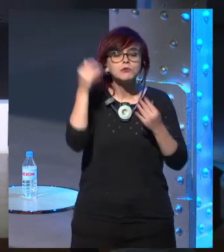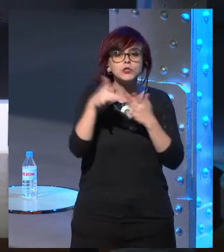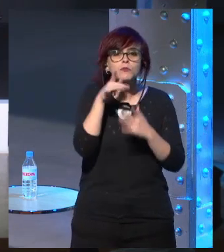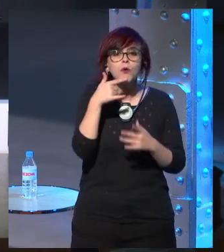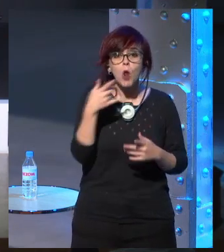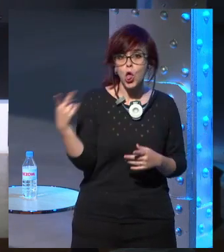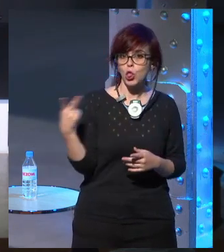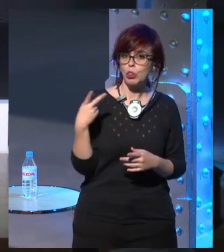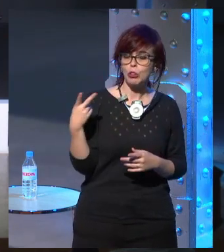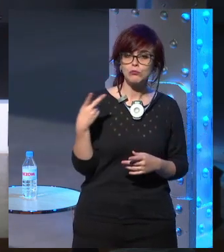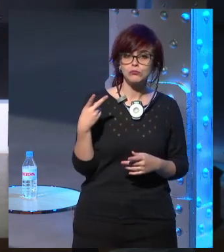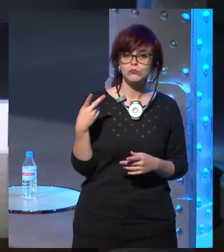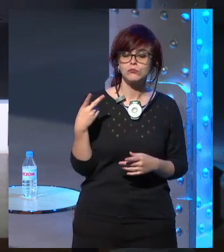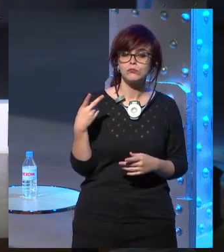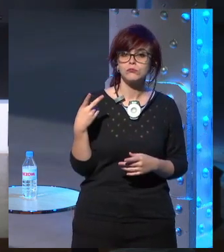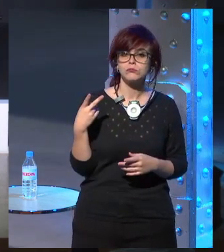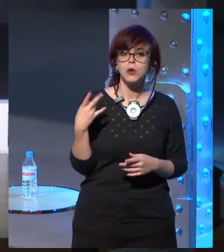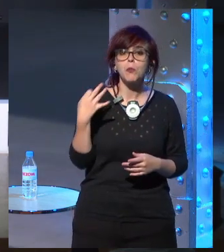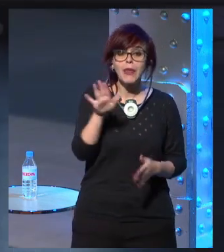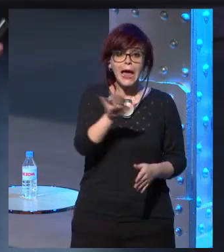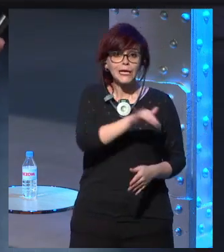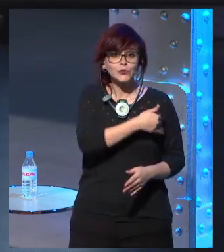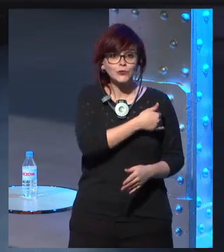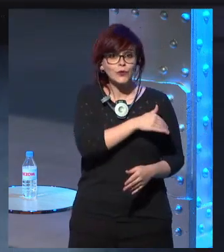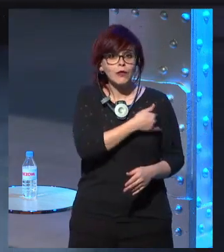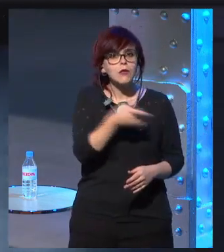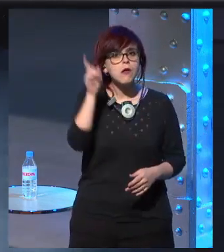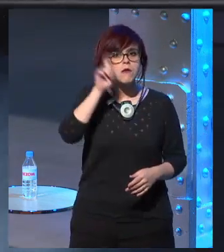as we move forward in the future of education and learning.